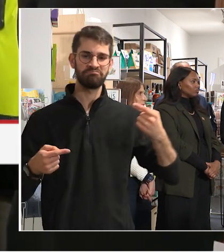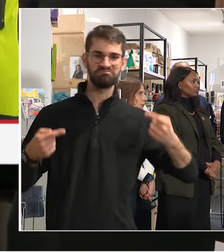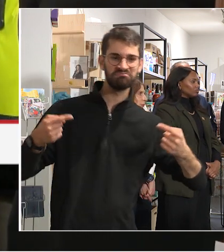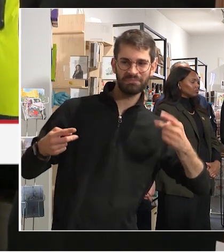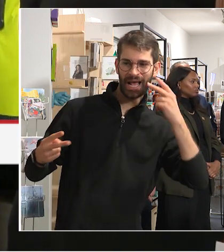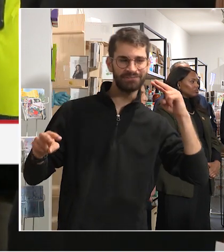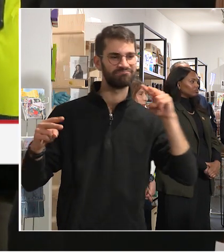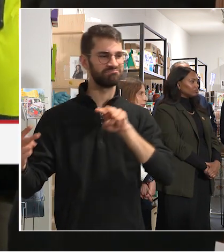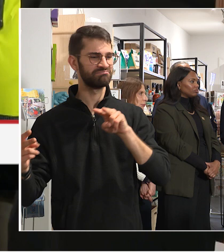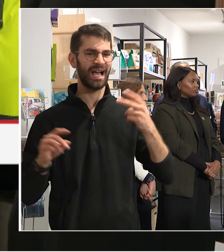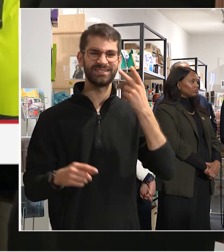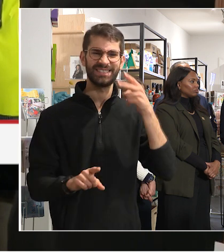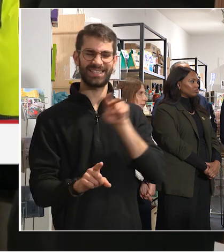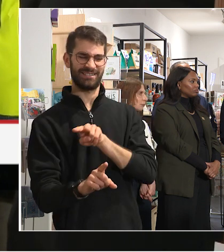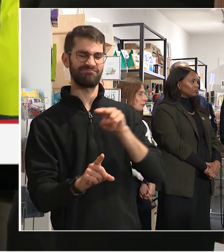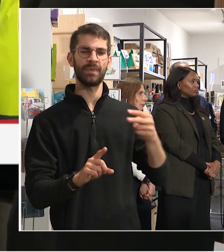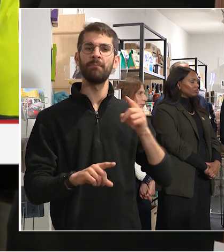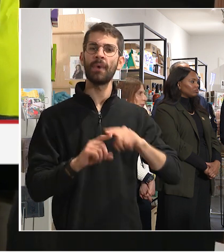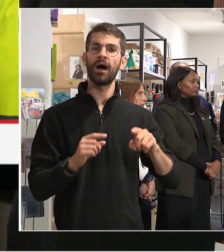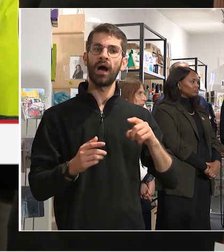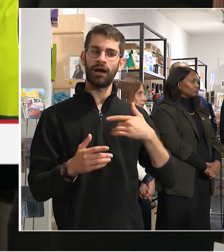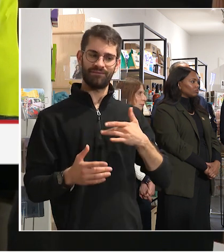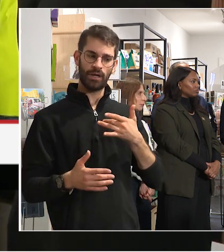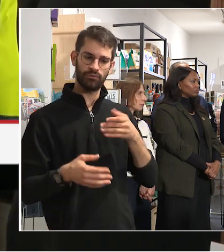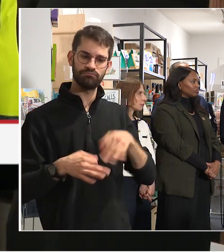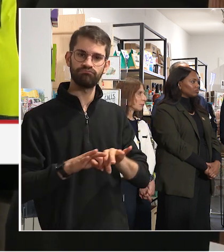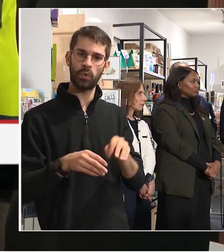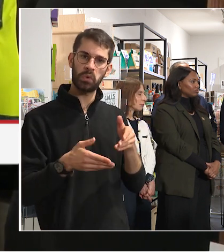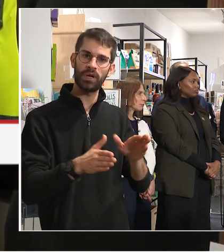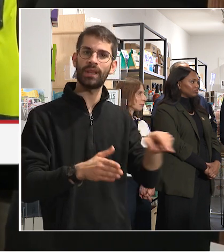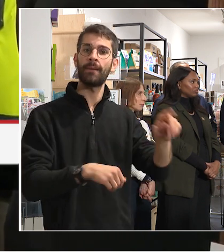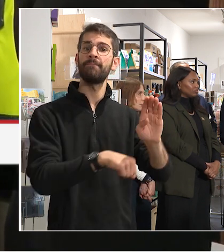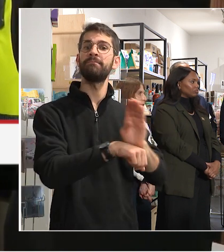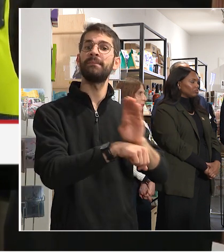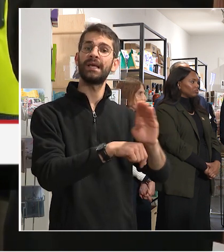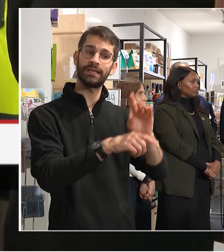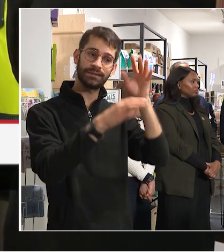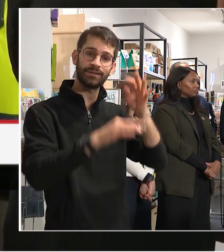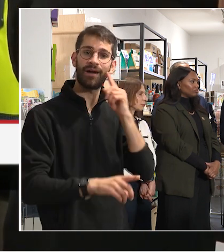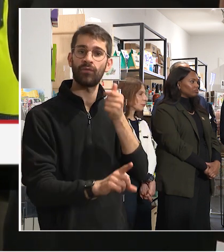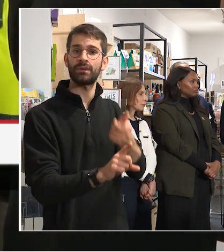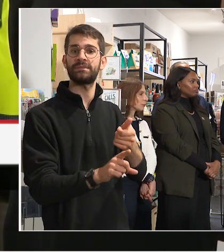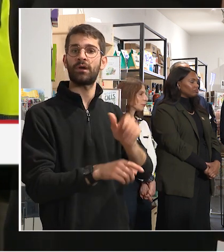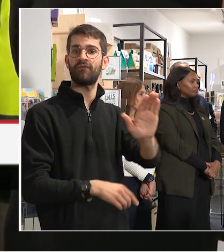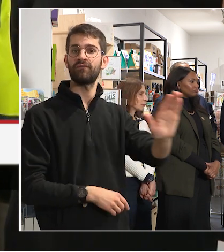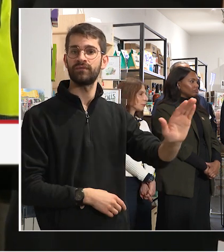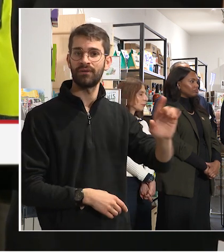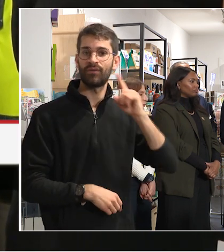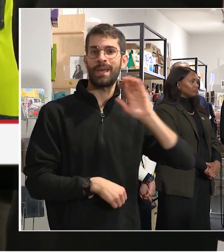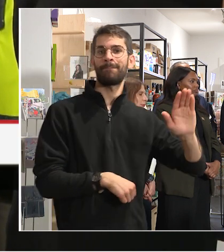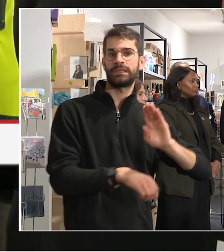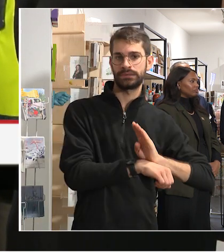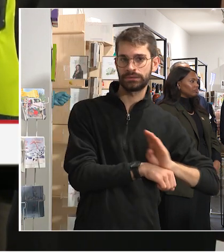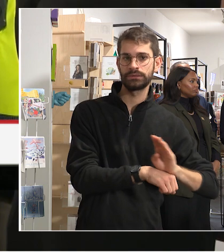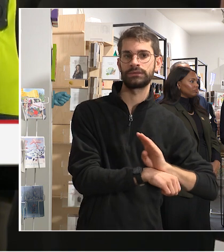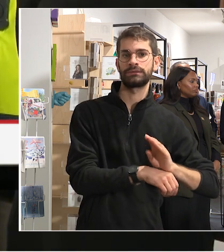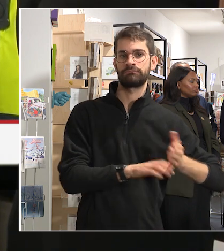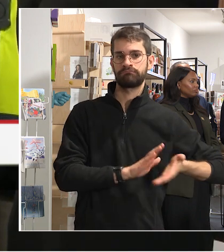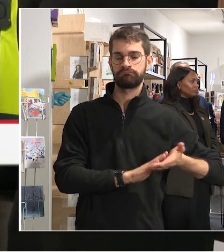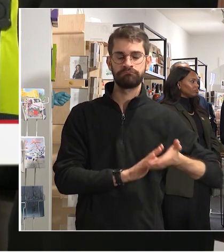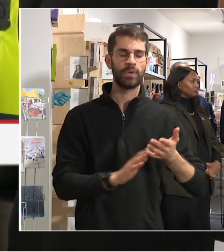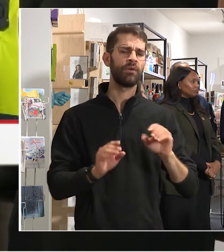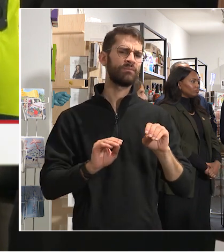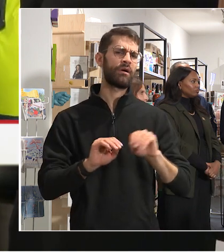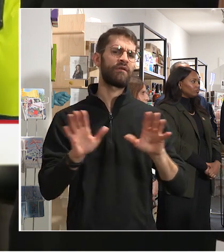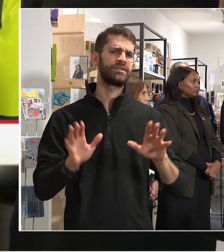of businesses being able to make the best decisions for their business. And there are